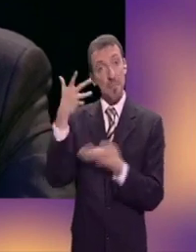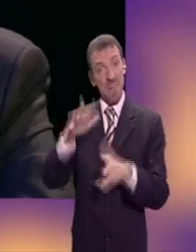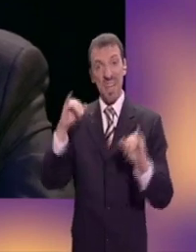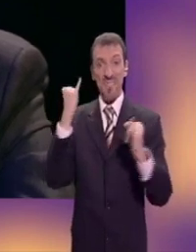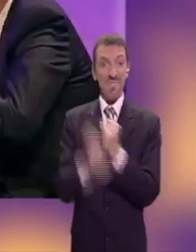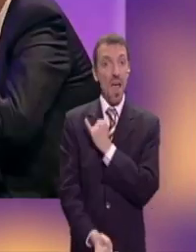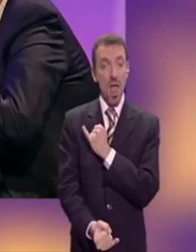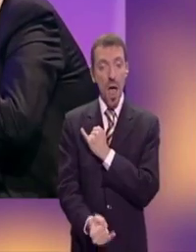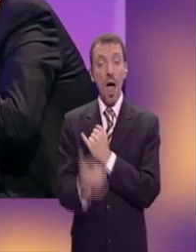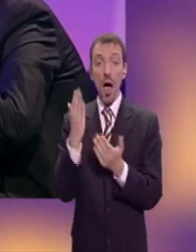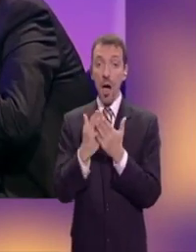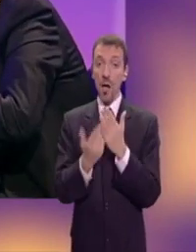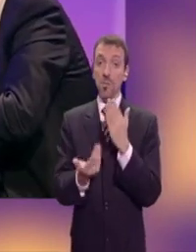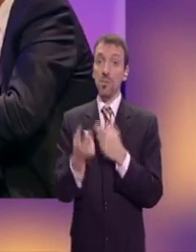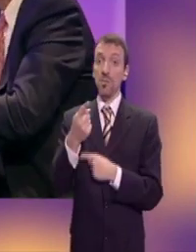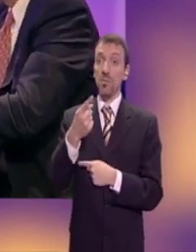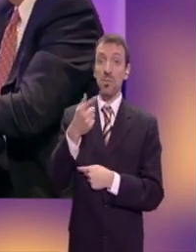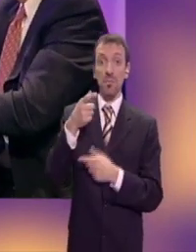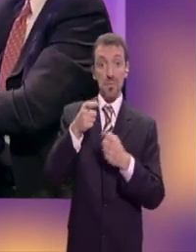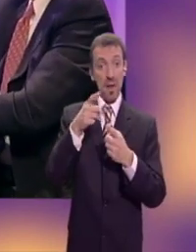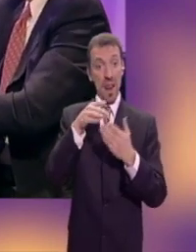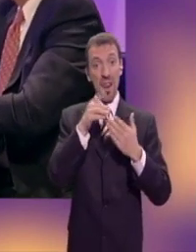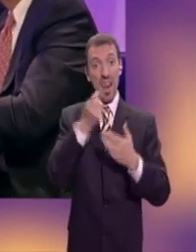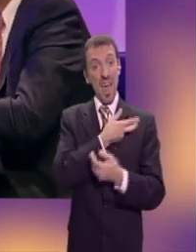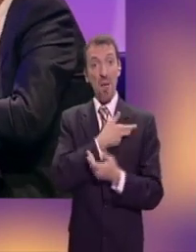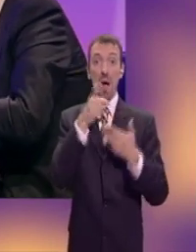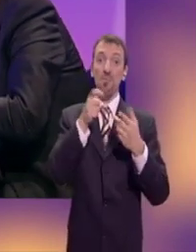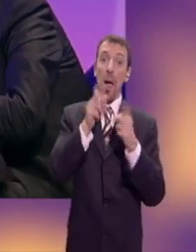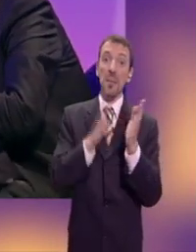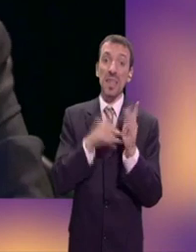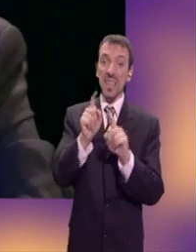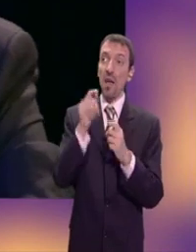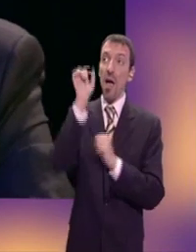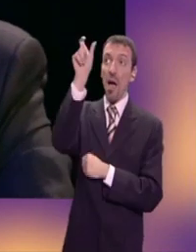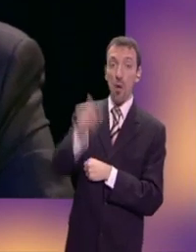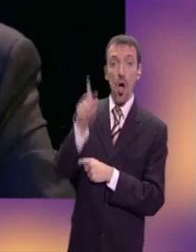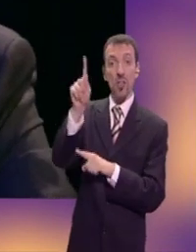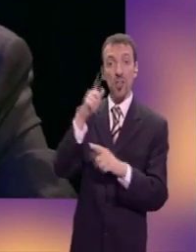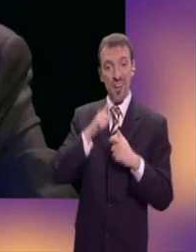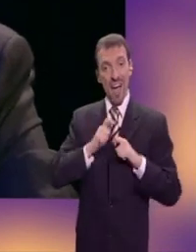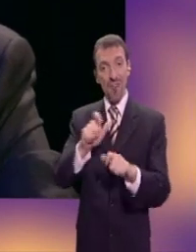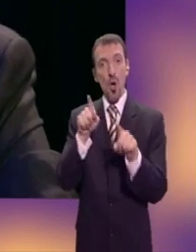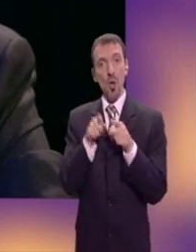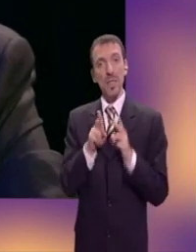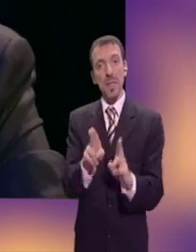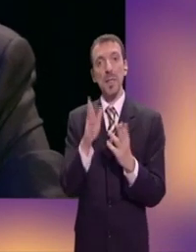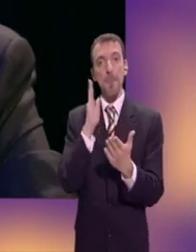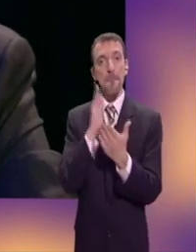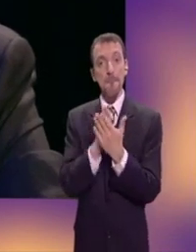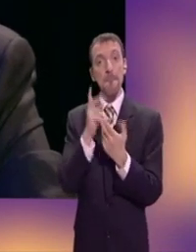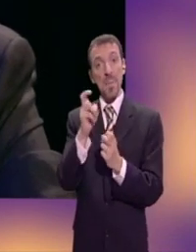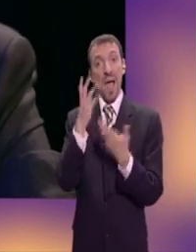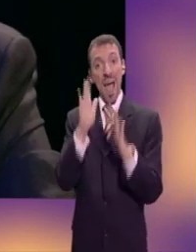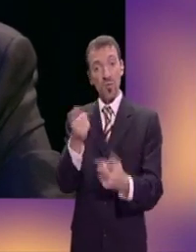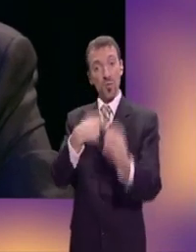new Labour Prime Minister, is going to be a Labour Prime Minister, is they learn that lesson and don't carry on with this system. They dismantle it and return